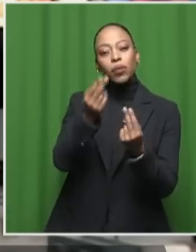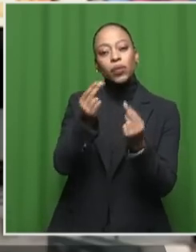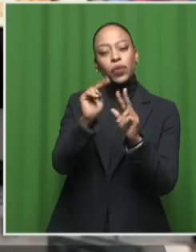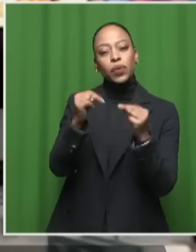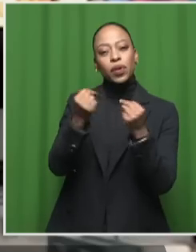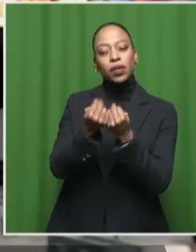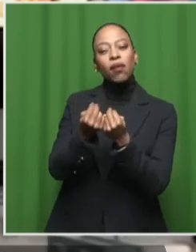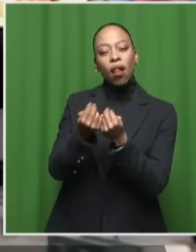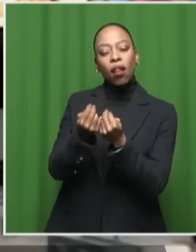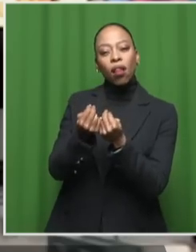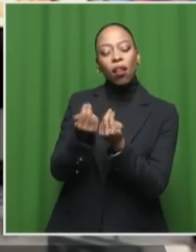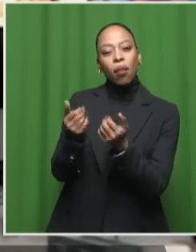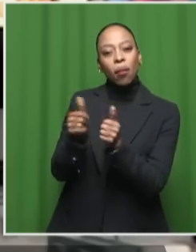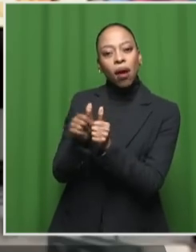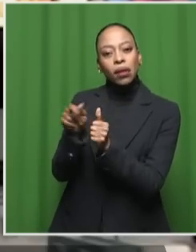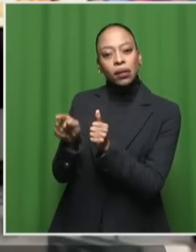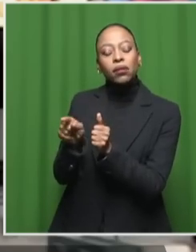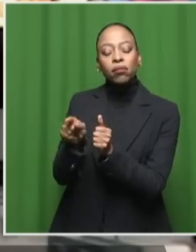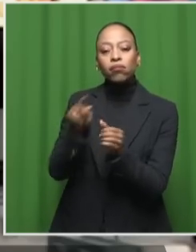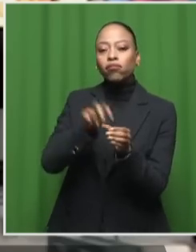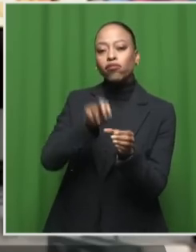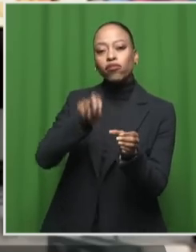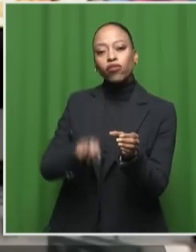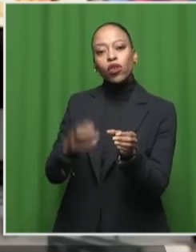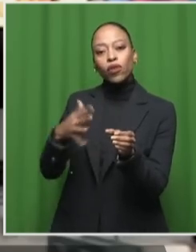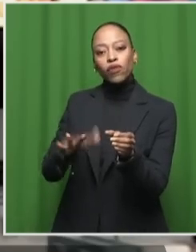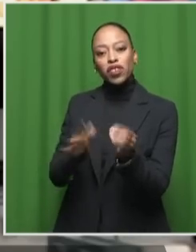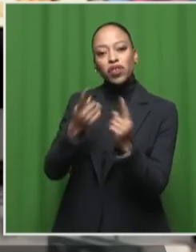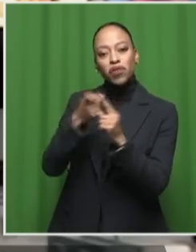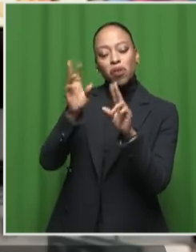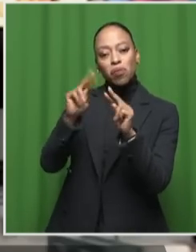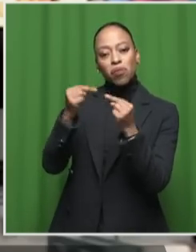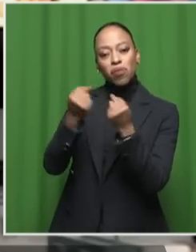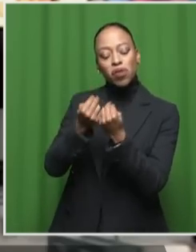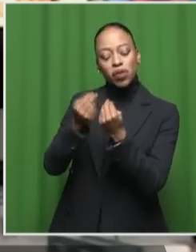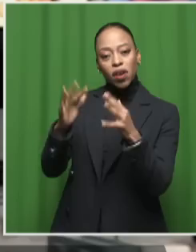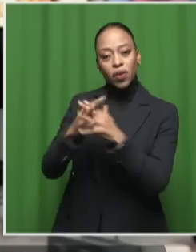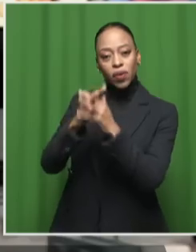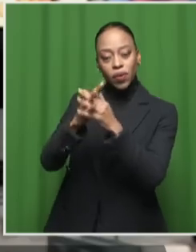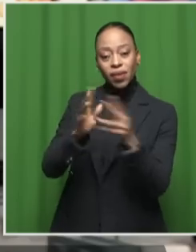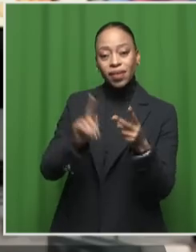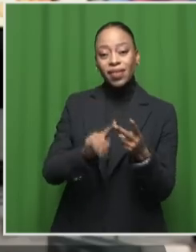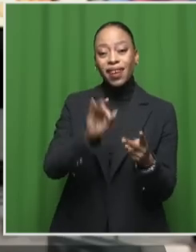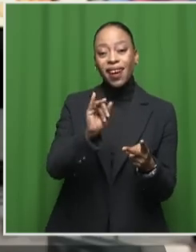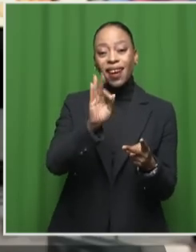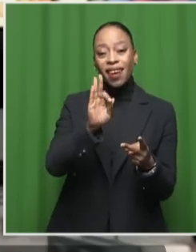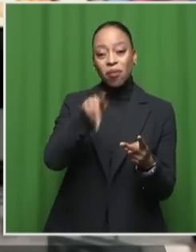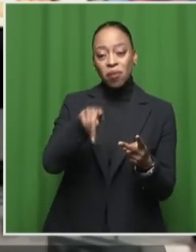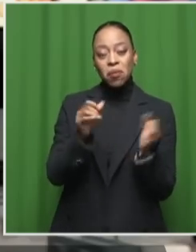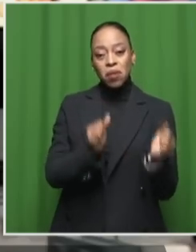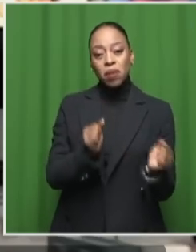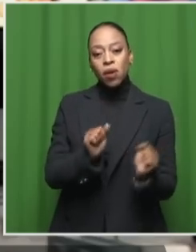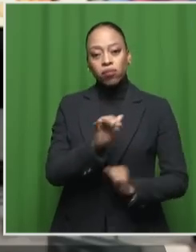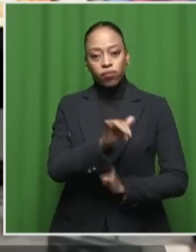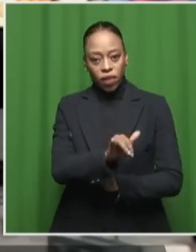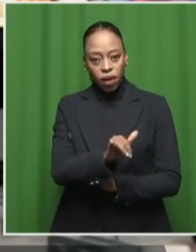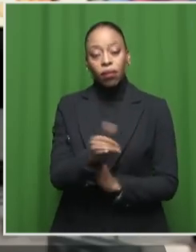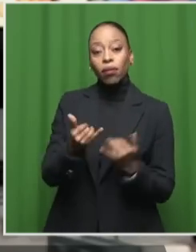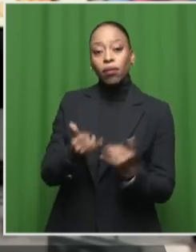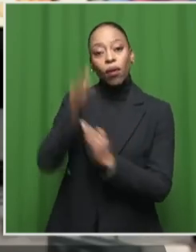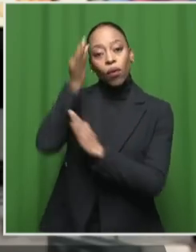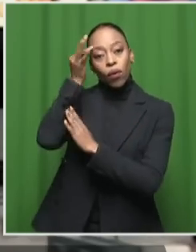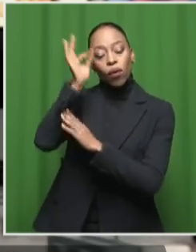Party, resigned from the Government of National Unity. The Inkatha Freedom Party remained. And so the Government of National